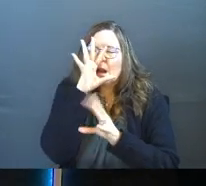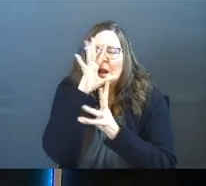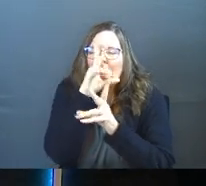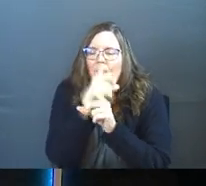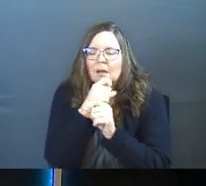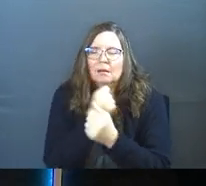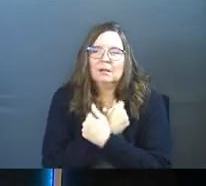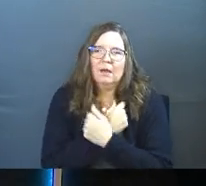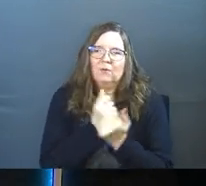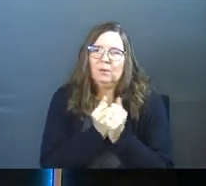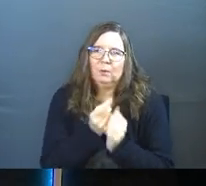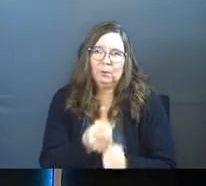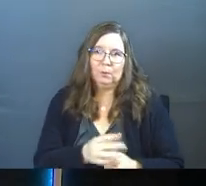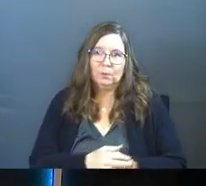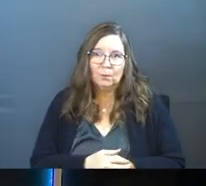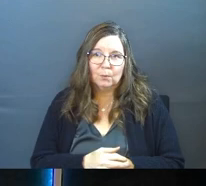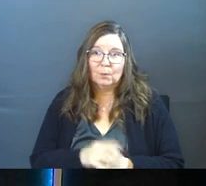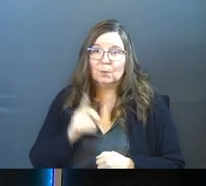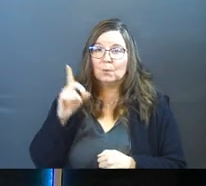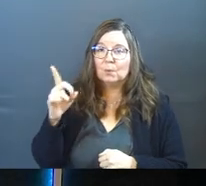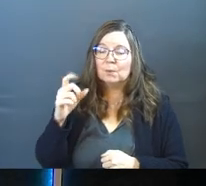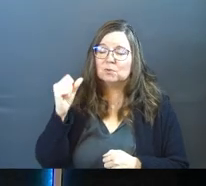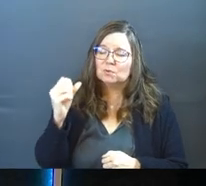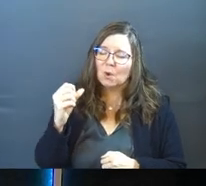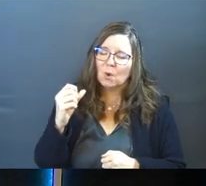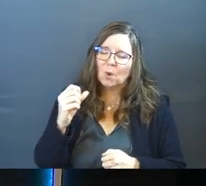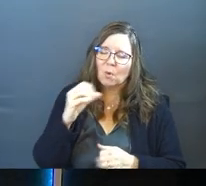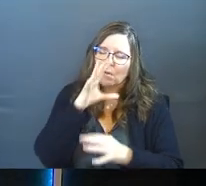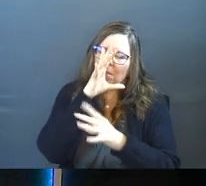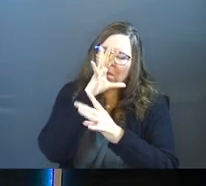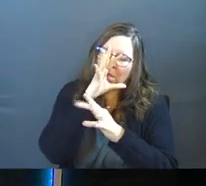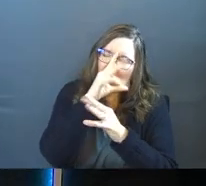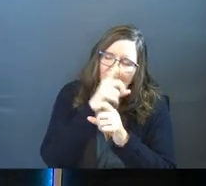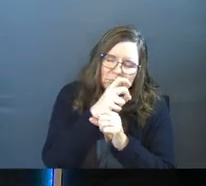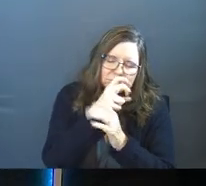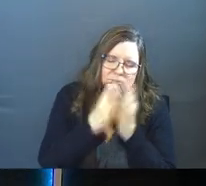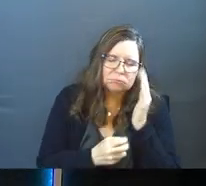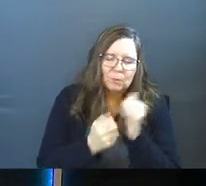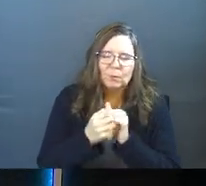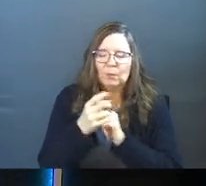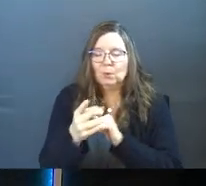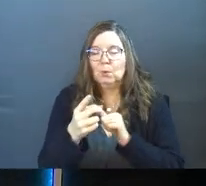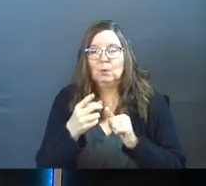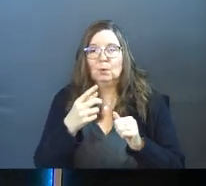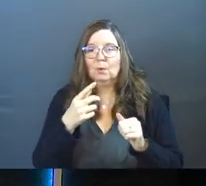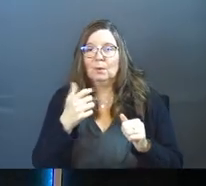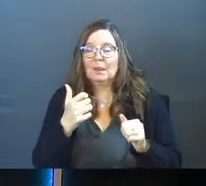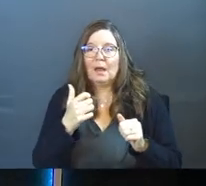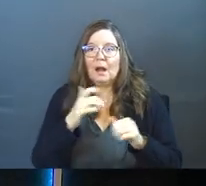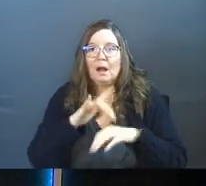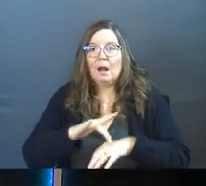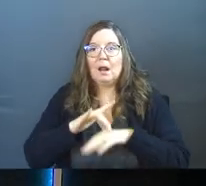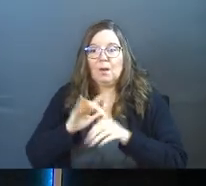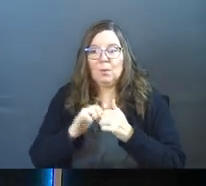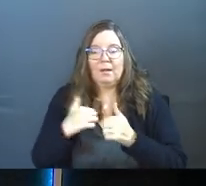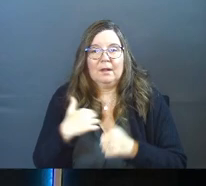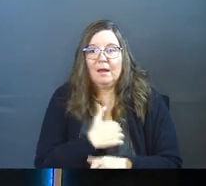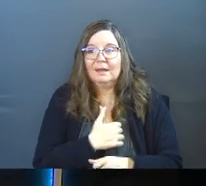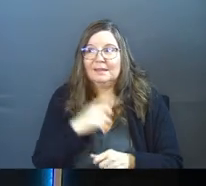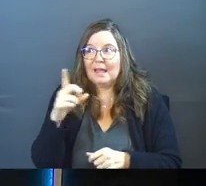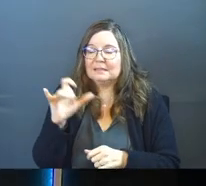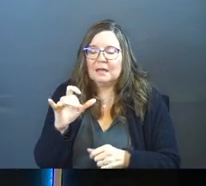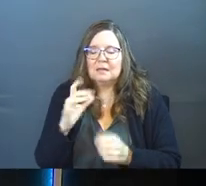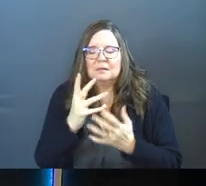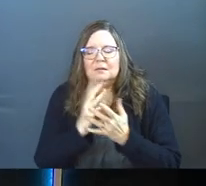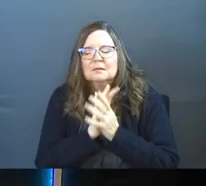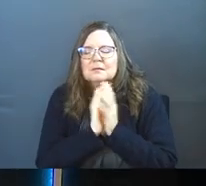in love with you. He is so enthralled by you. He's so obsessed with us that he's